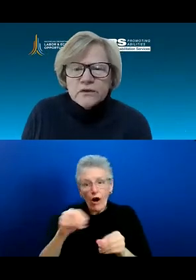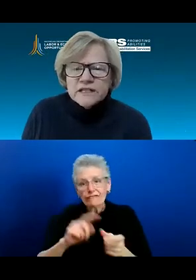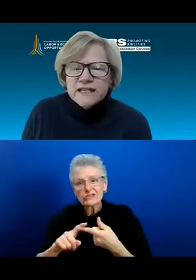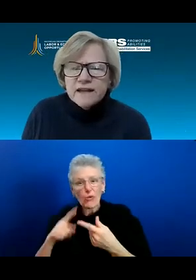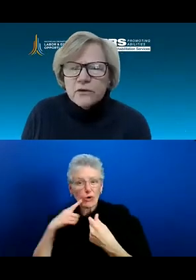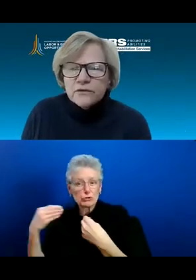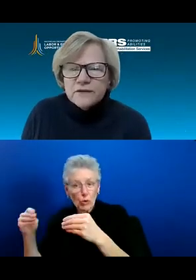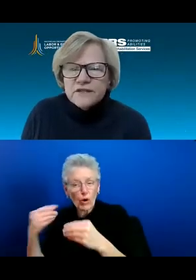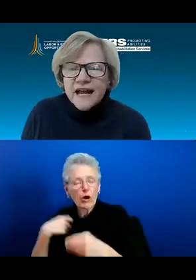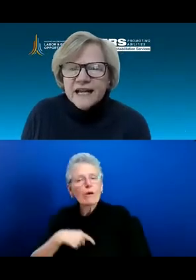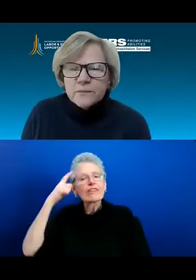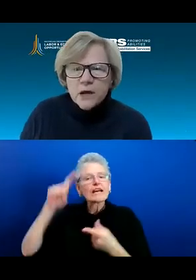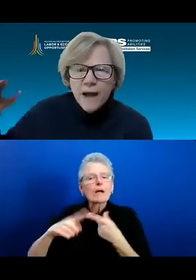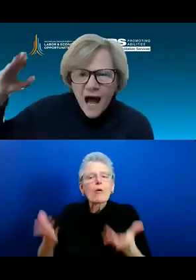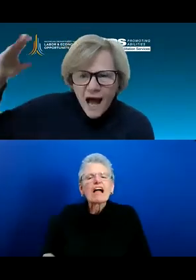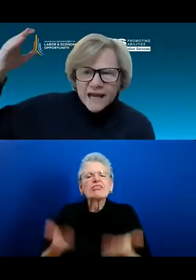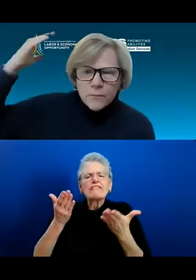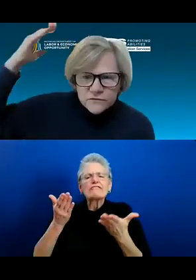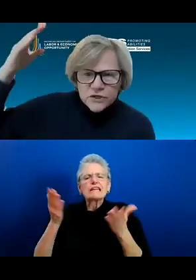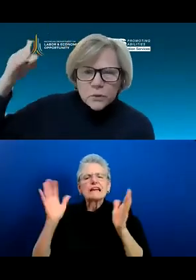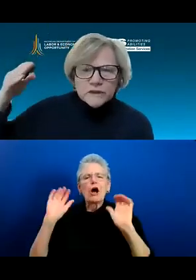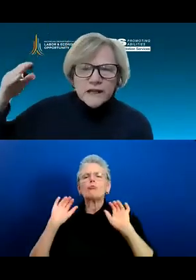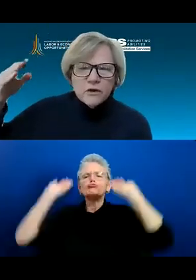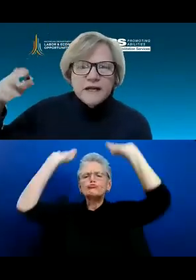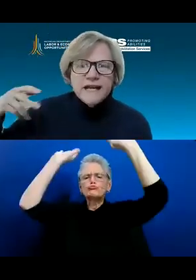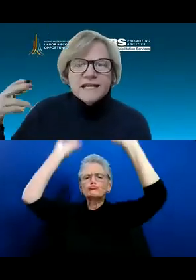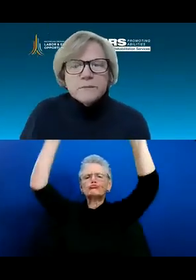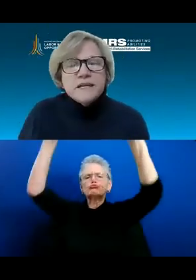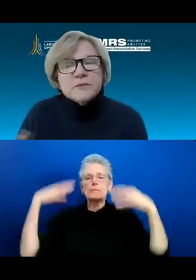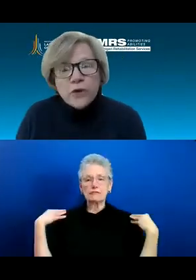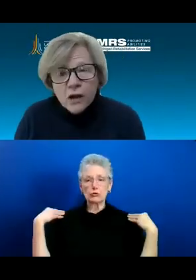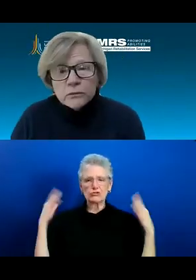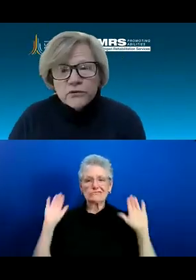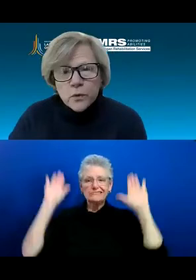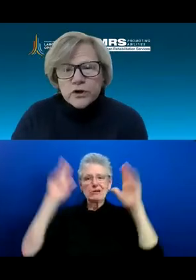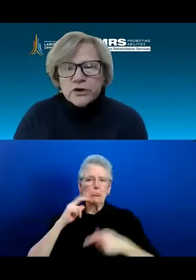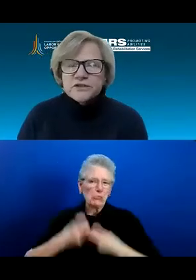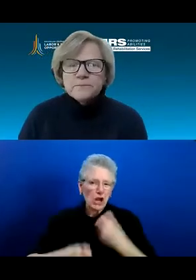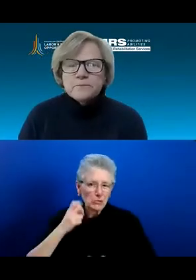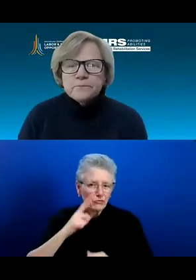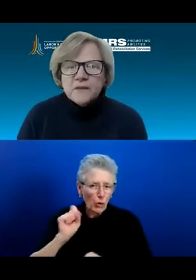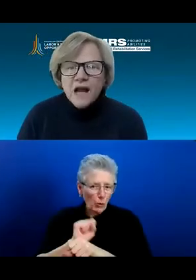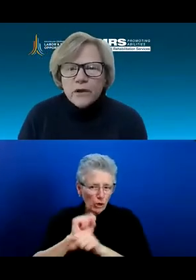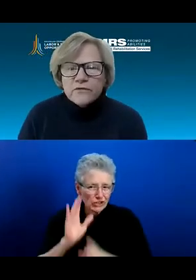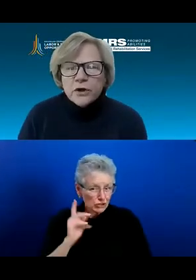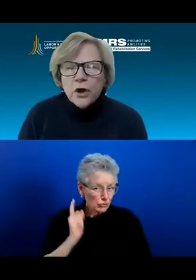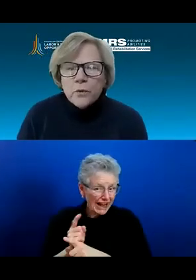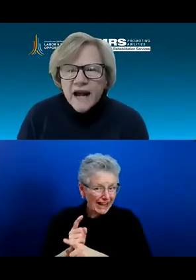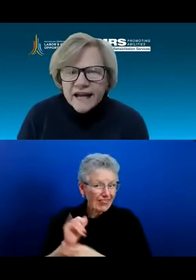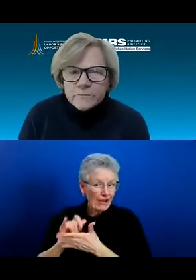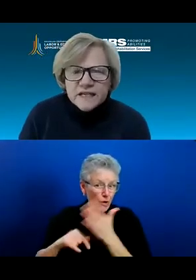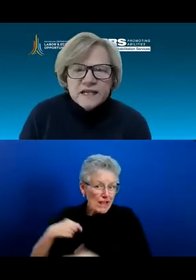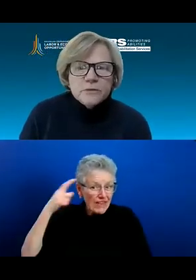we usually think of lifting items up high above shoulder level as the biggest problem for workers. However,